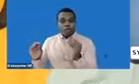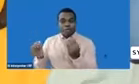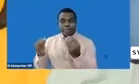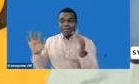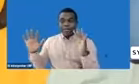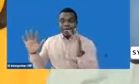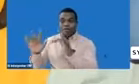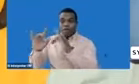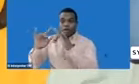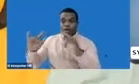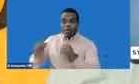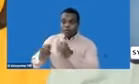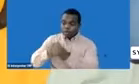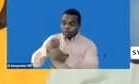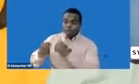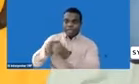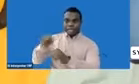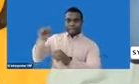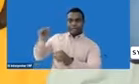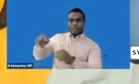Yes.